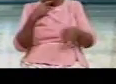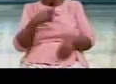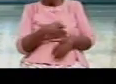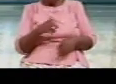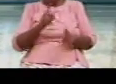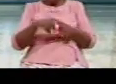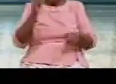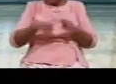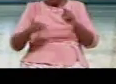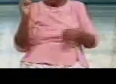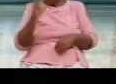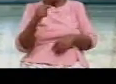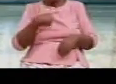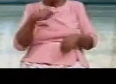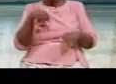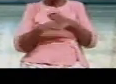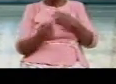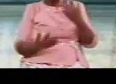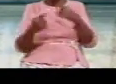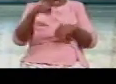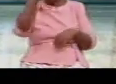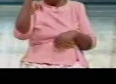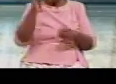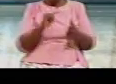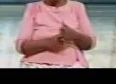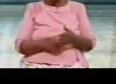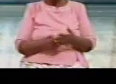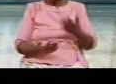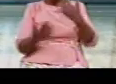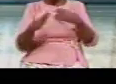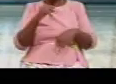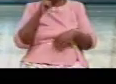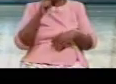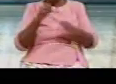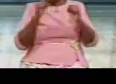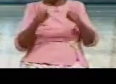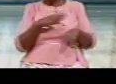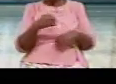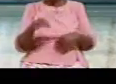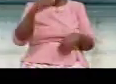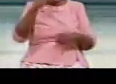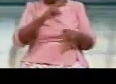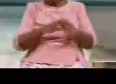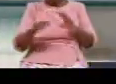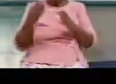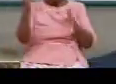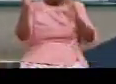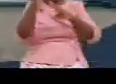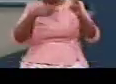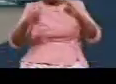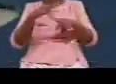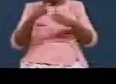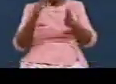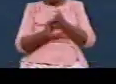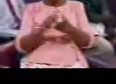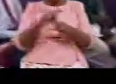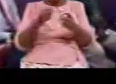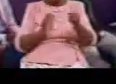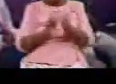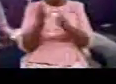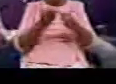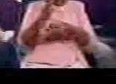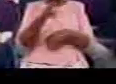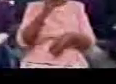fire is not friendly with the body of a man. Don't worry about that. When you pass through the waters, you'll not be